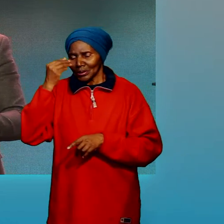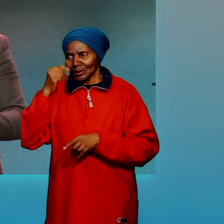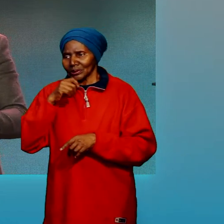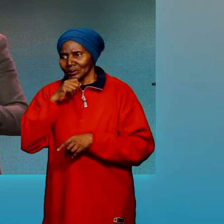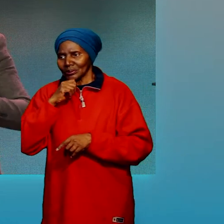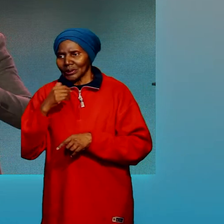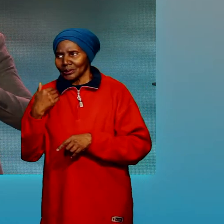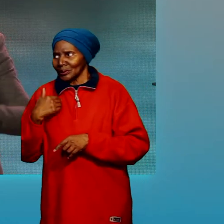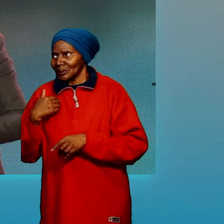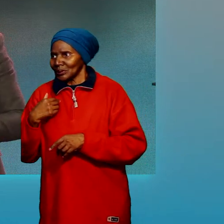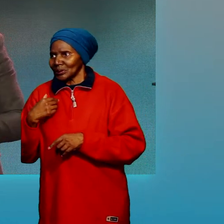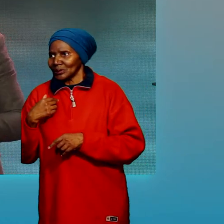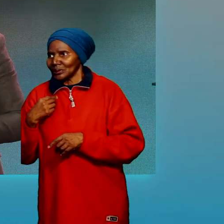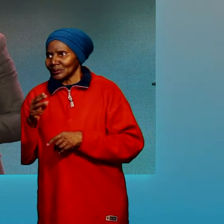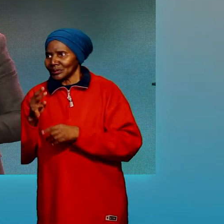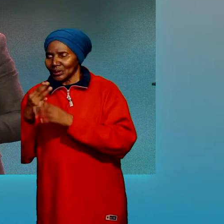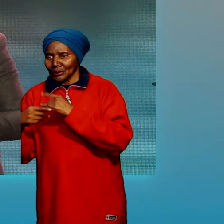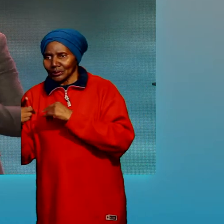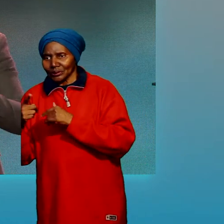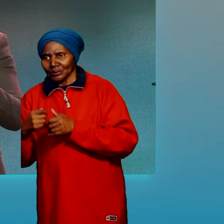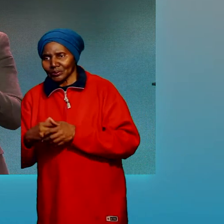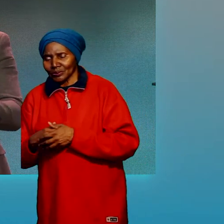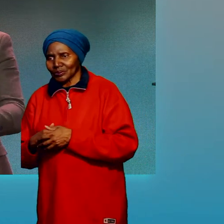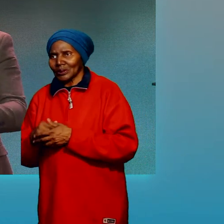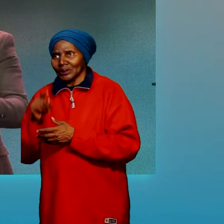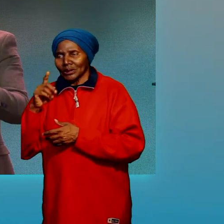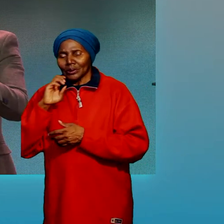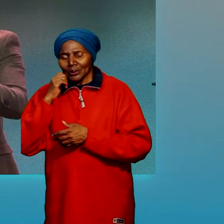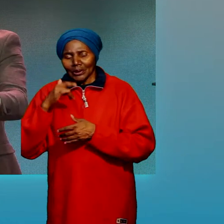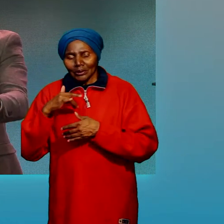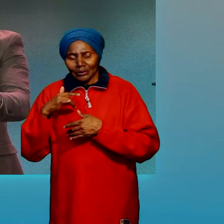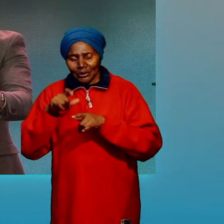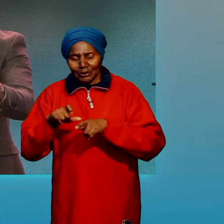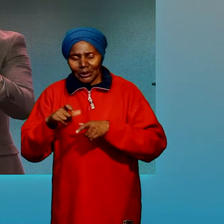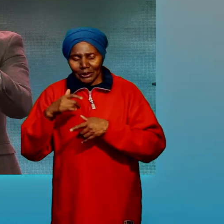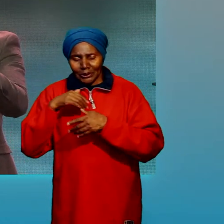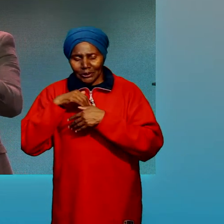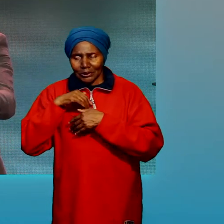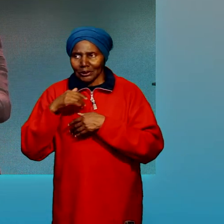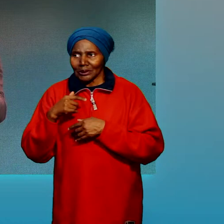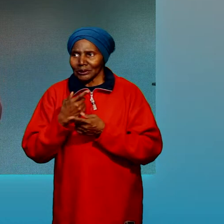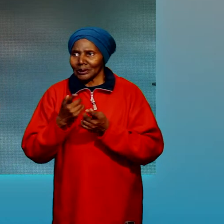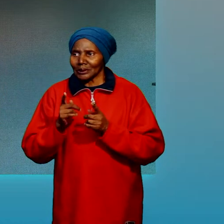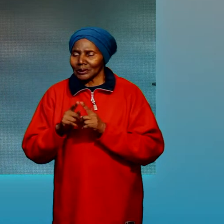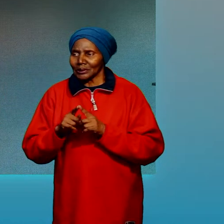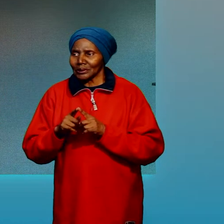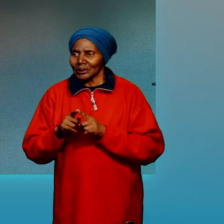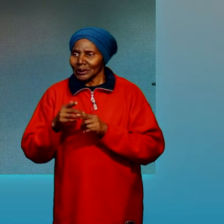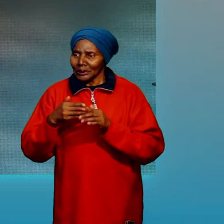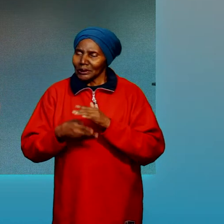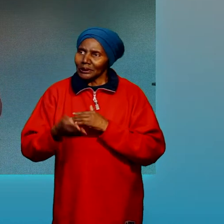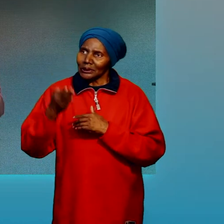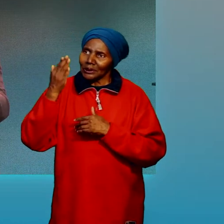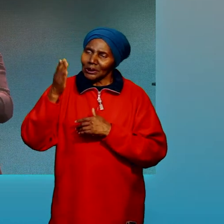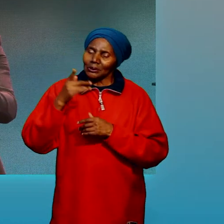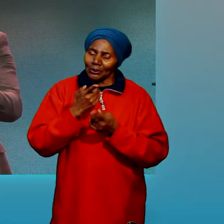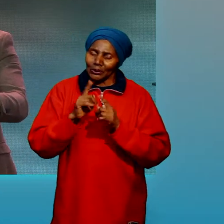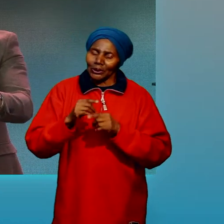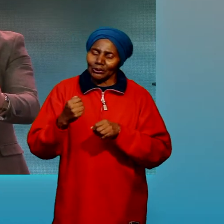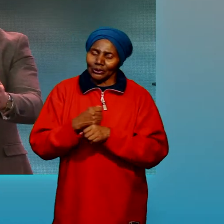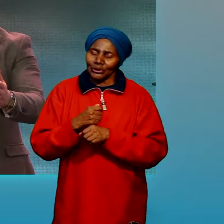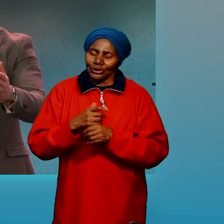Him. He will abide in us, and in Him we will produce much fruit,